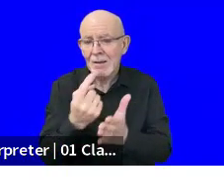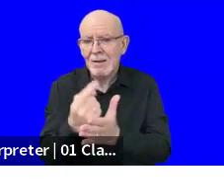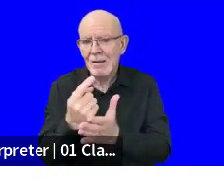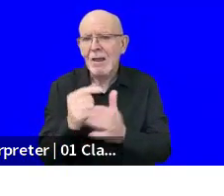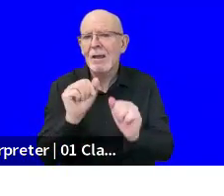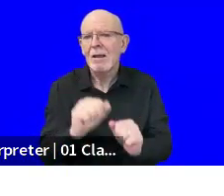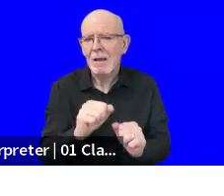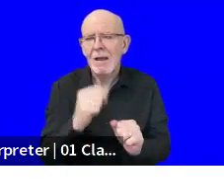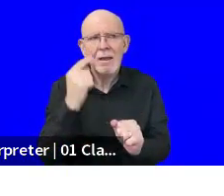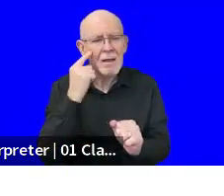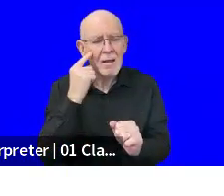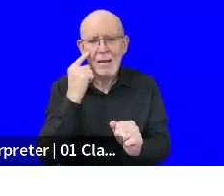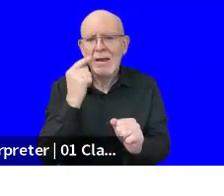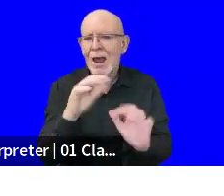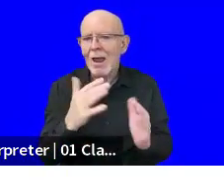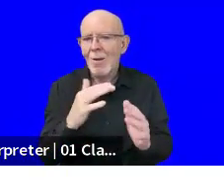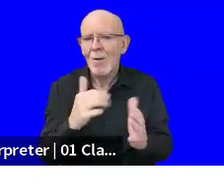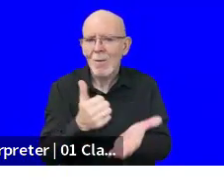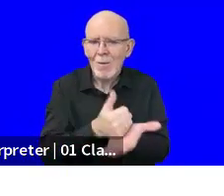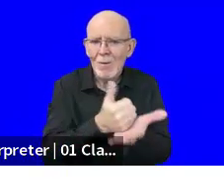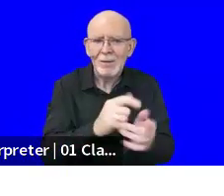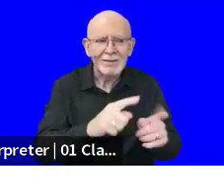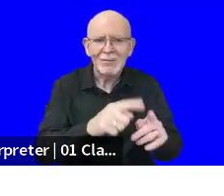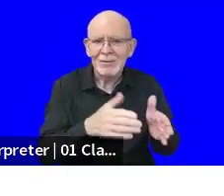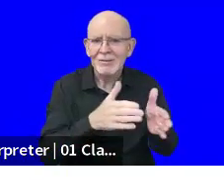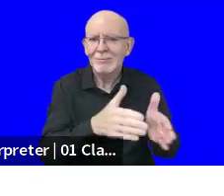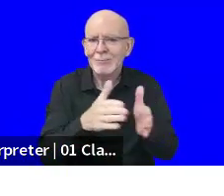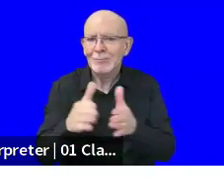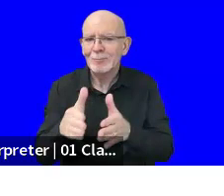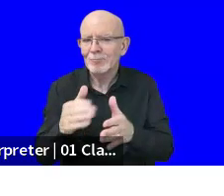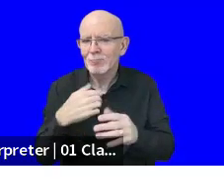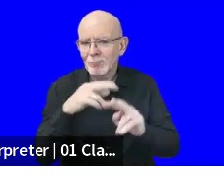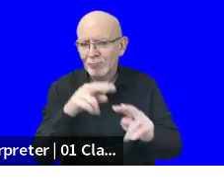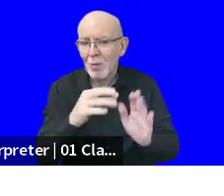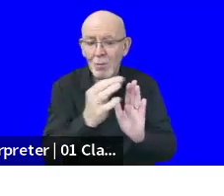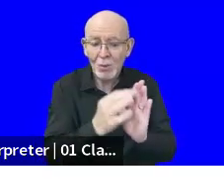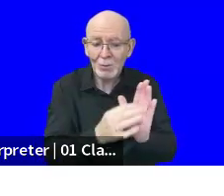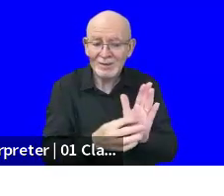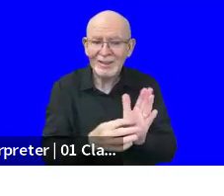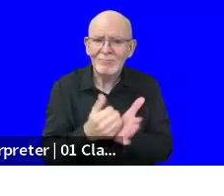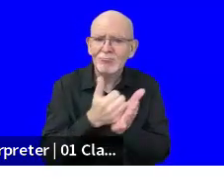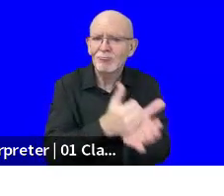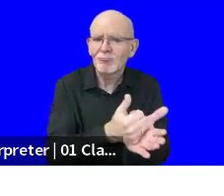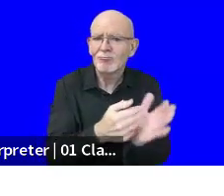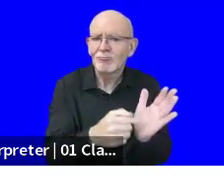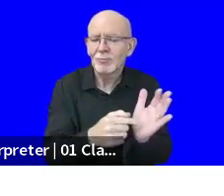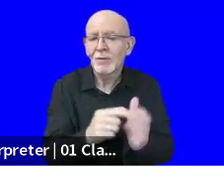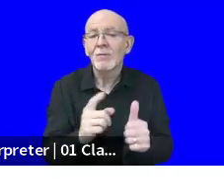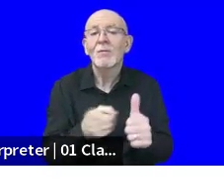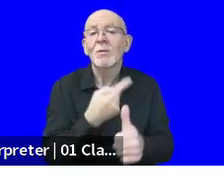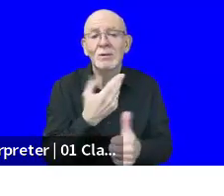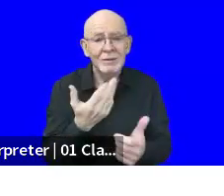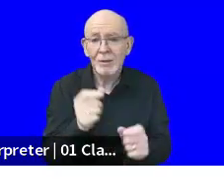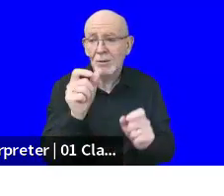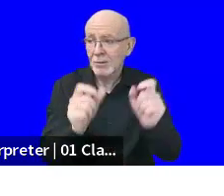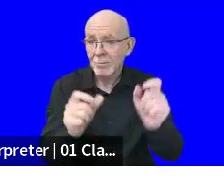So the first question is, do people with disability have lower incomes than